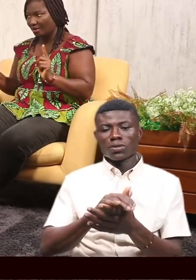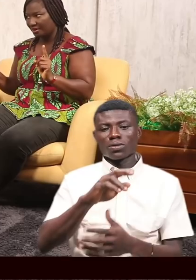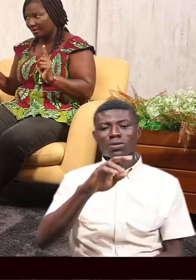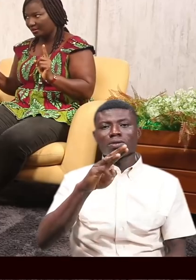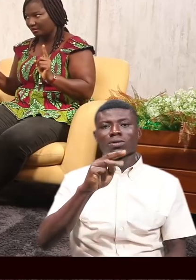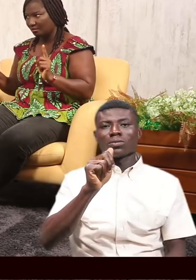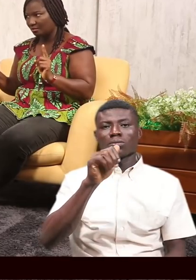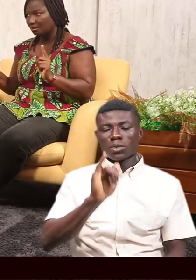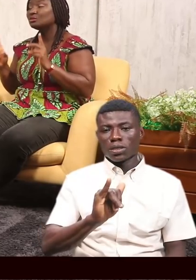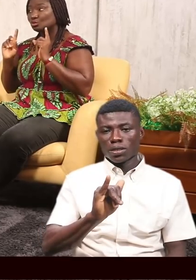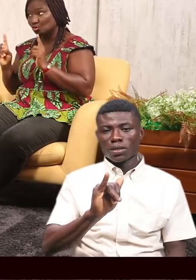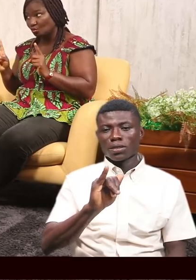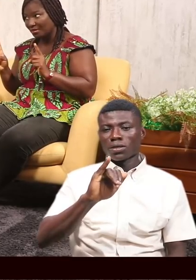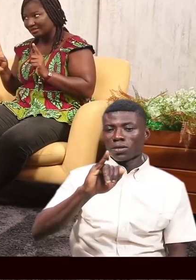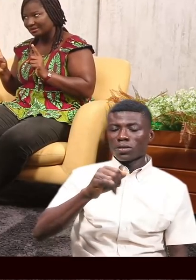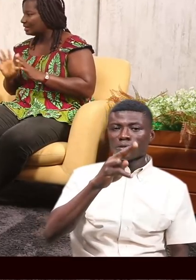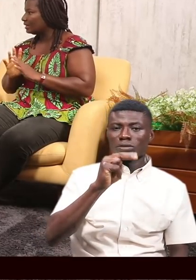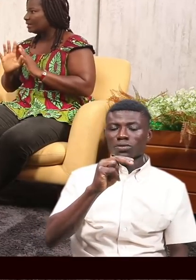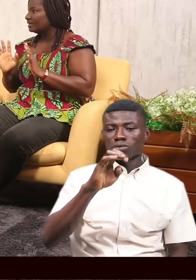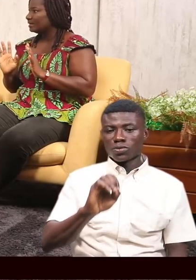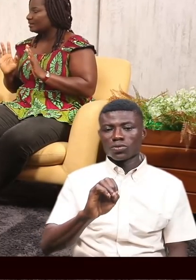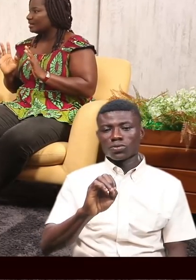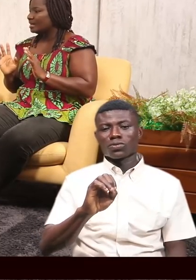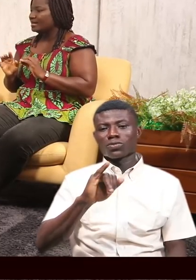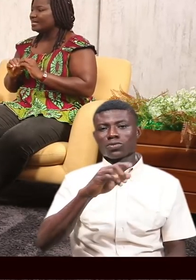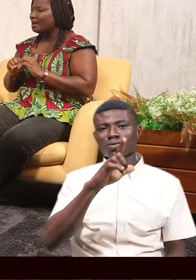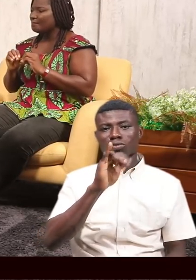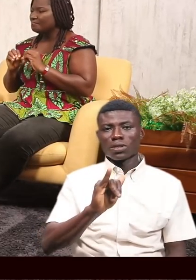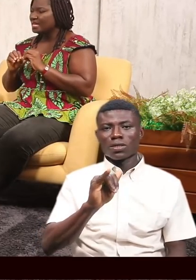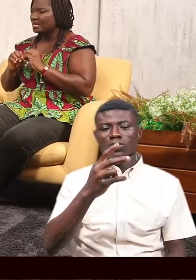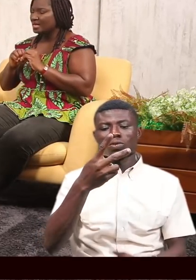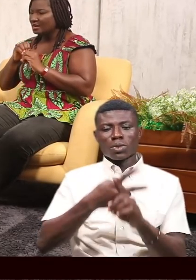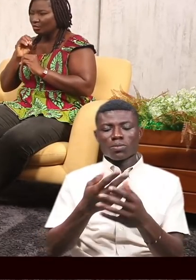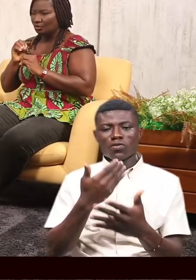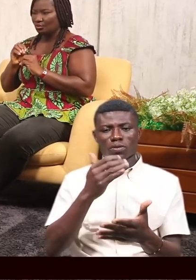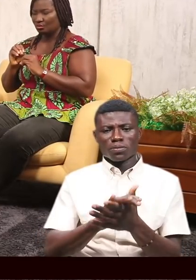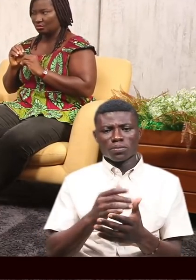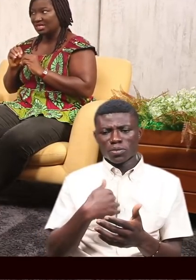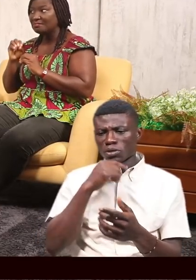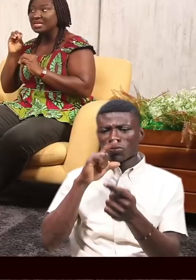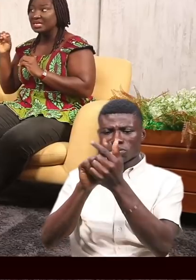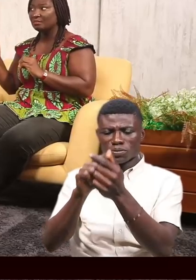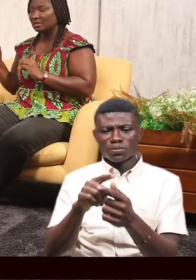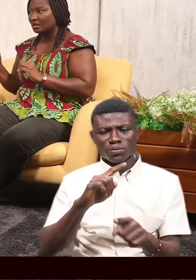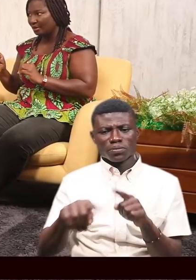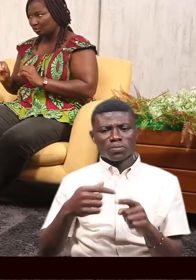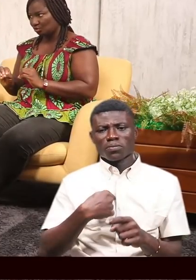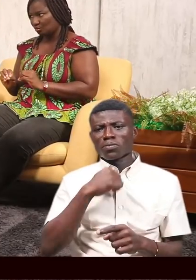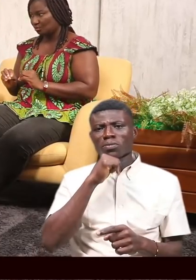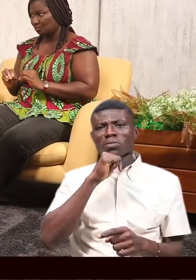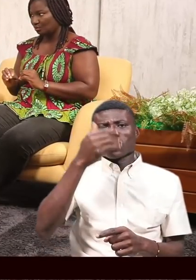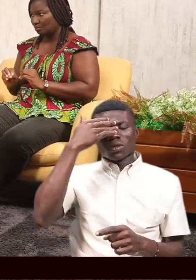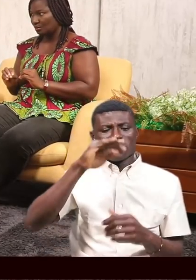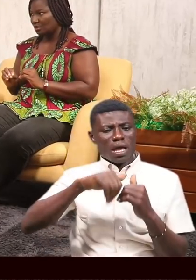chana yawari. 2 months, na unso. 2 months. And I know unim ni dada. Na minim no. Na minim ni ni